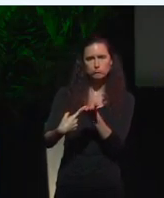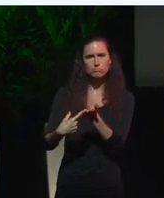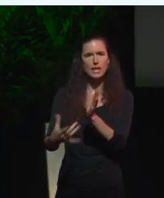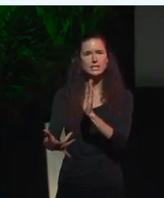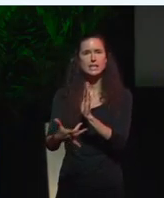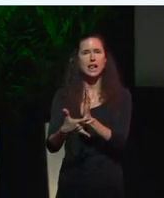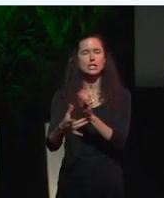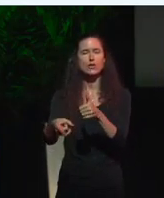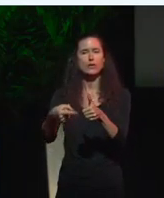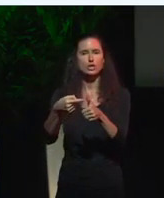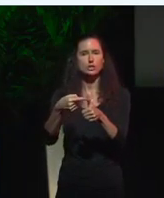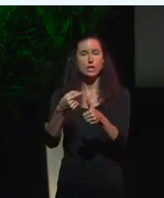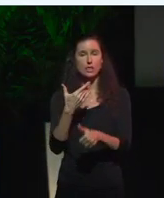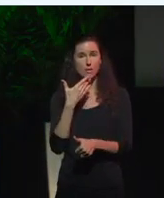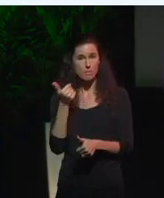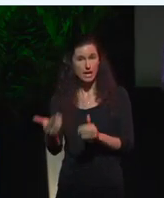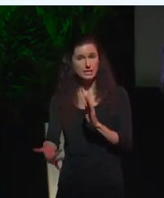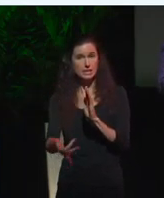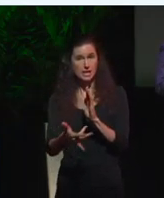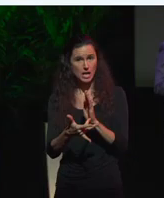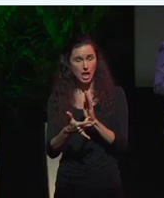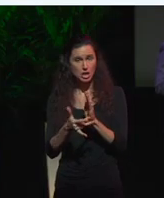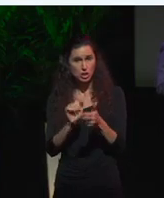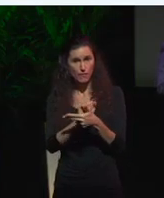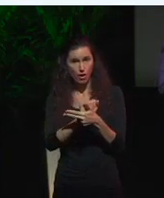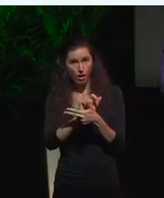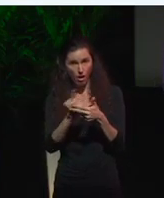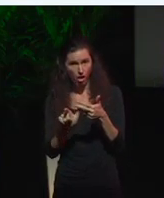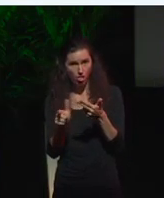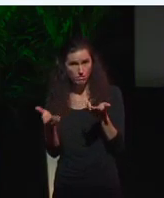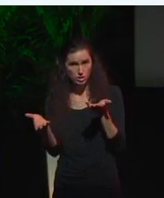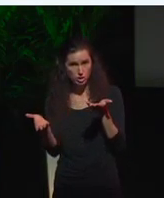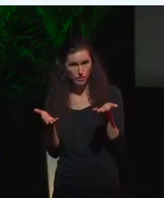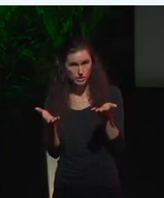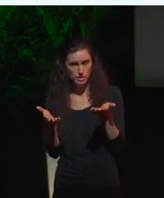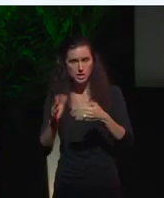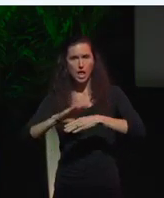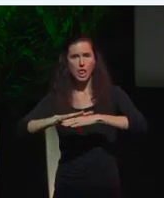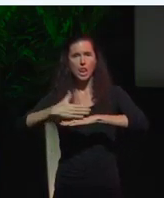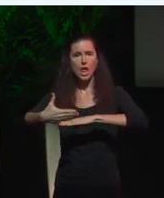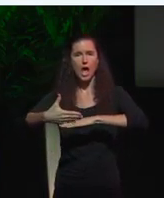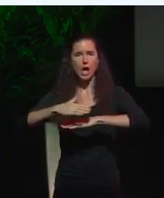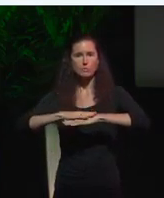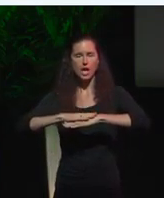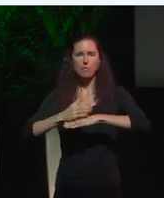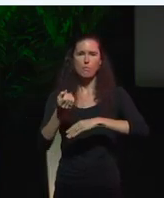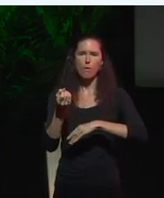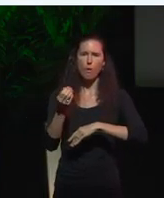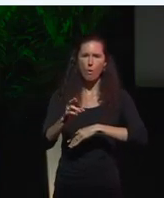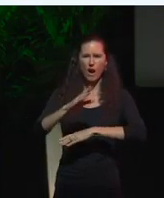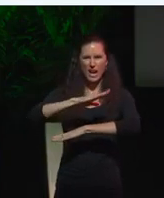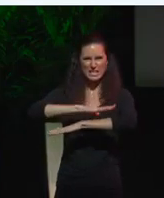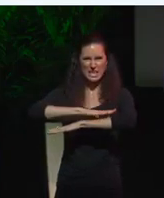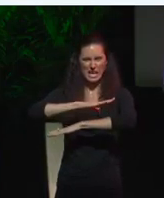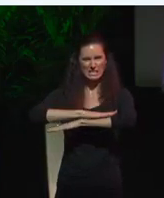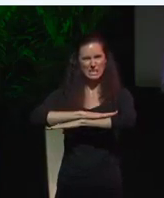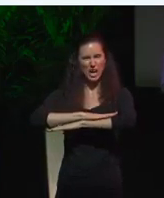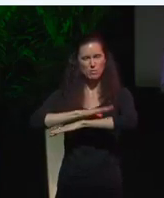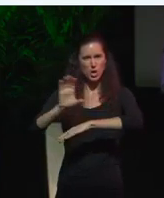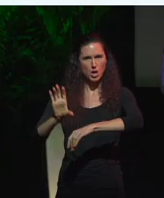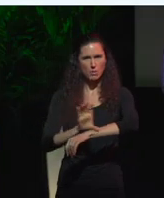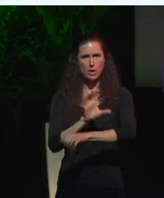technology first. The best technology for all of these services is a laptop or a desktop with a